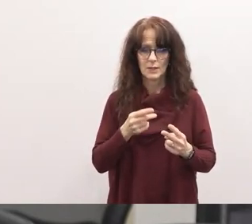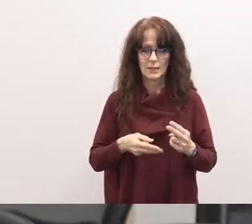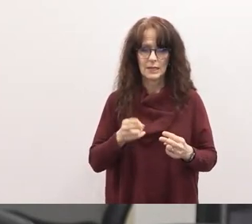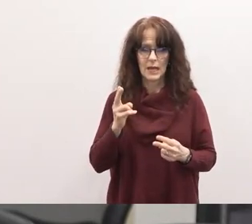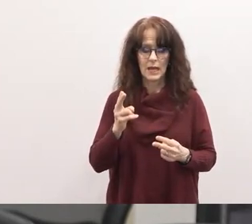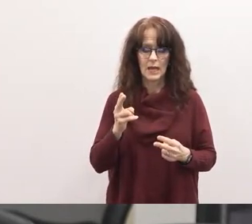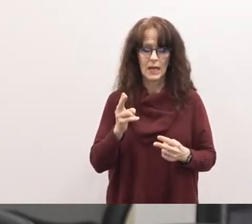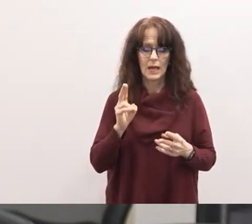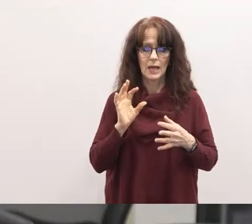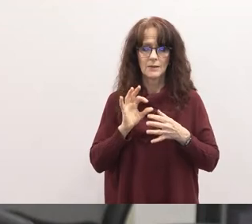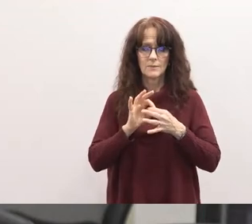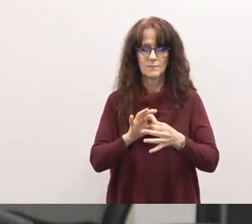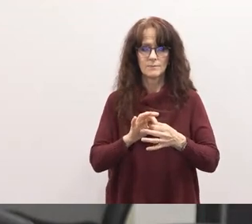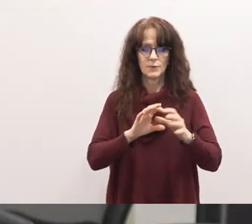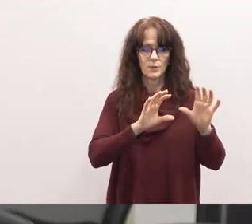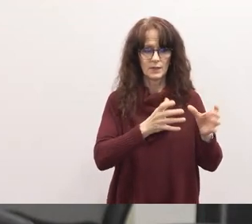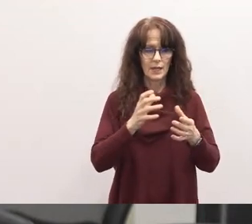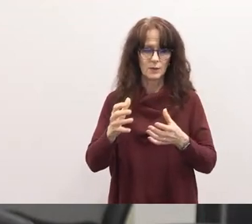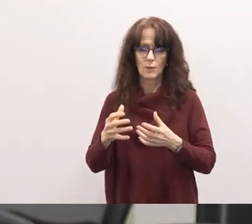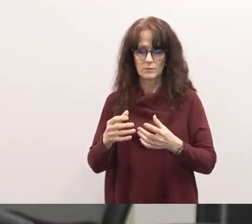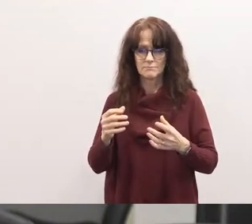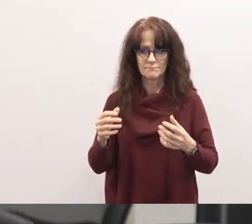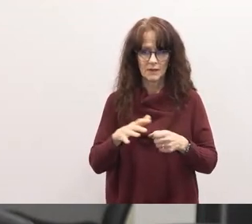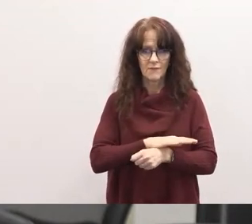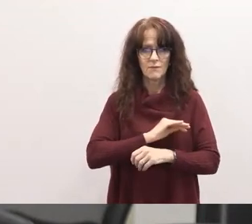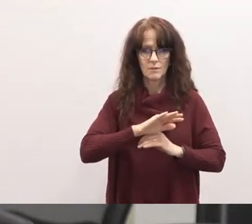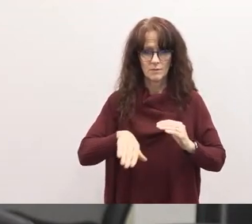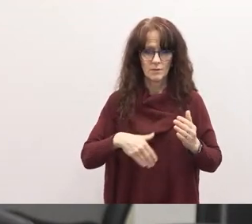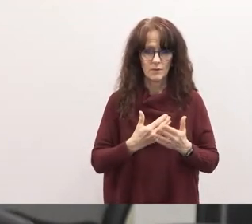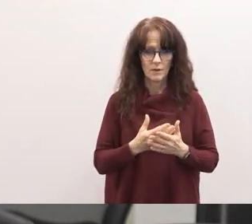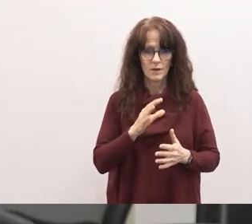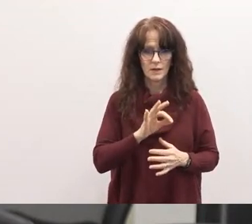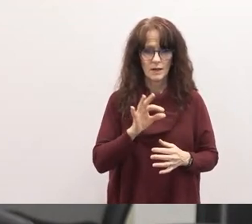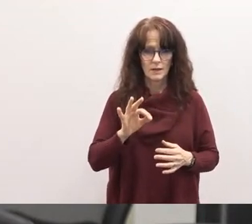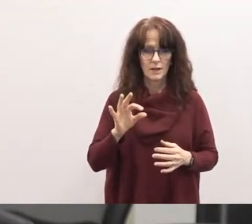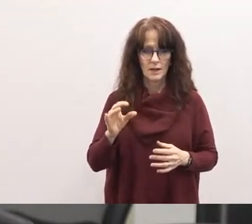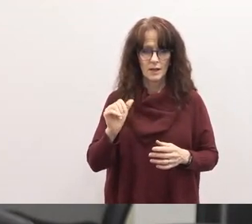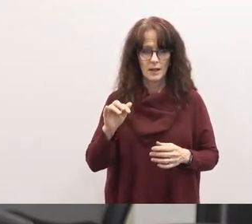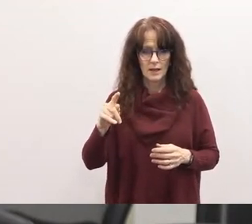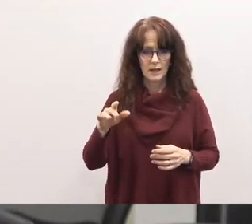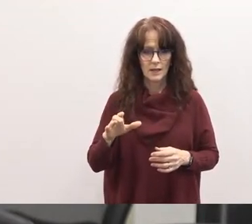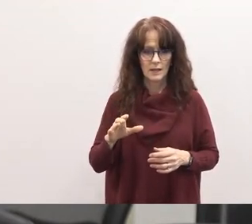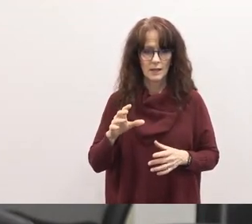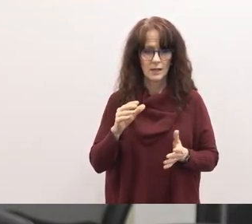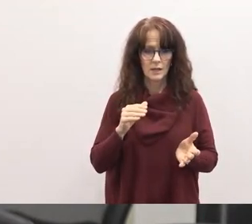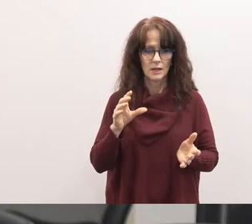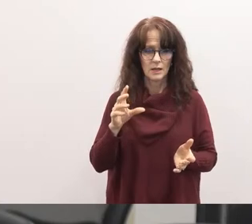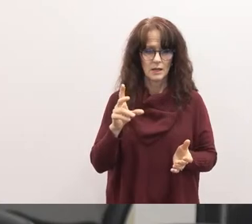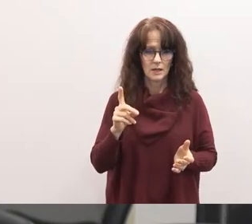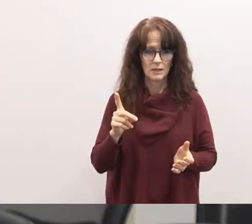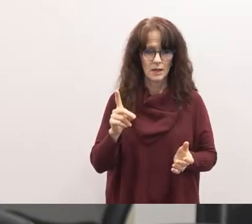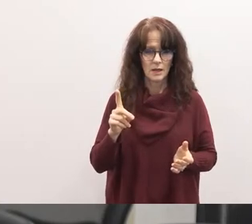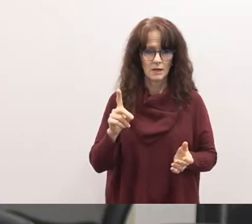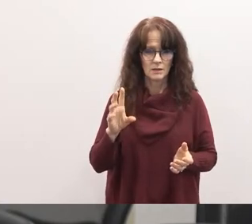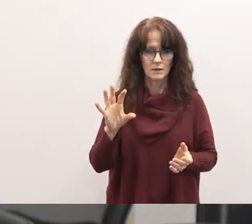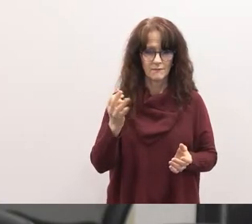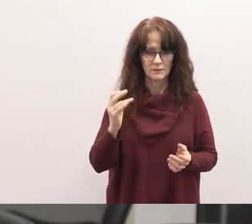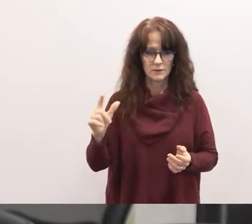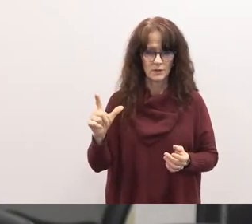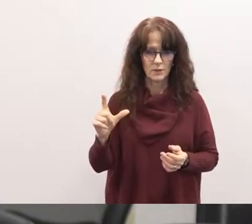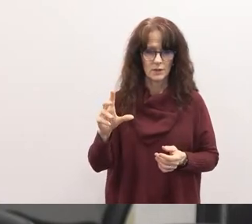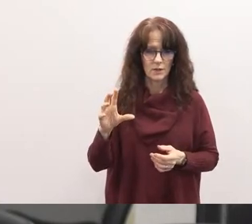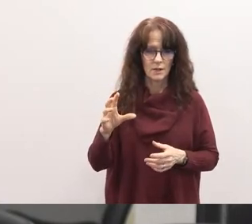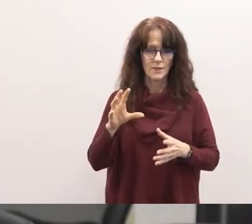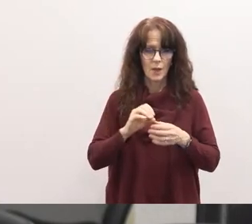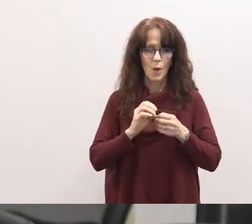with respect to each of those categories I just mentioned. So for 999 Atlantic, that's Dr. Fussell, Dr. Iwajoku. They